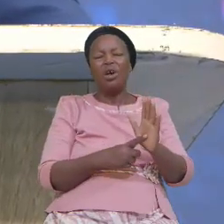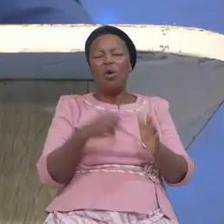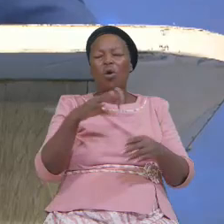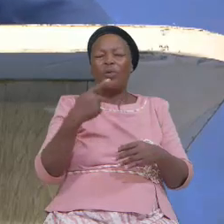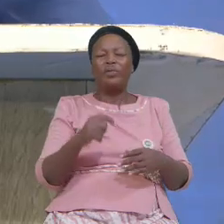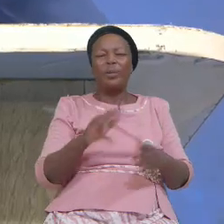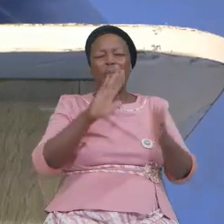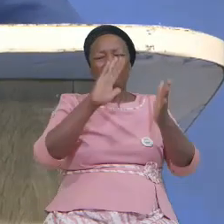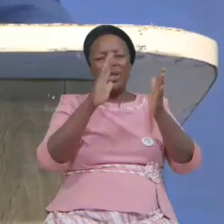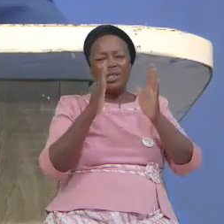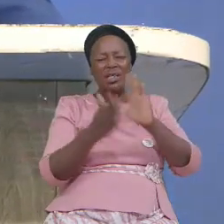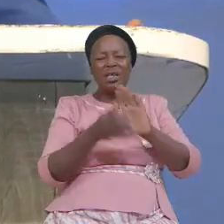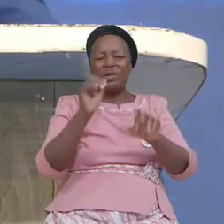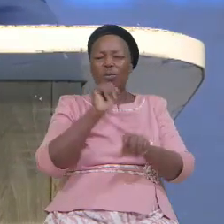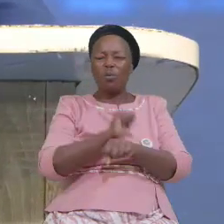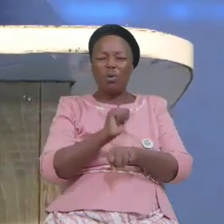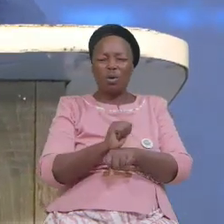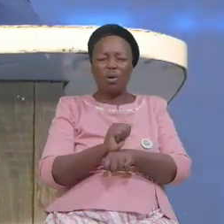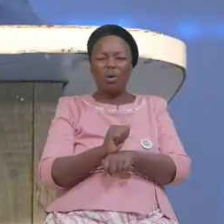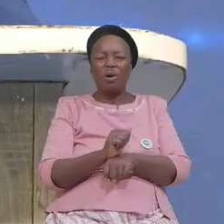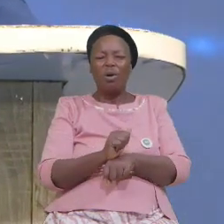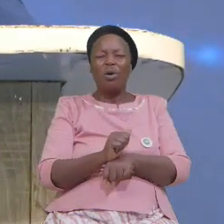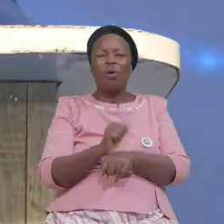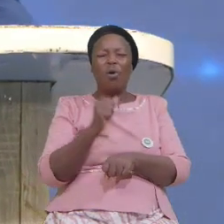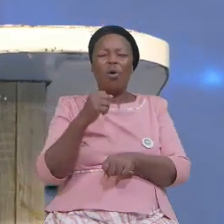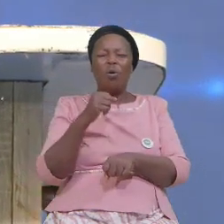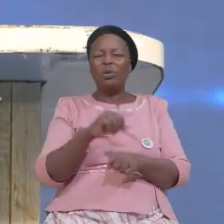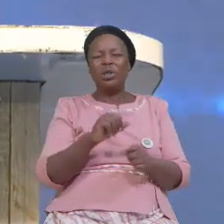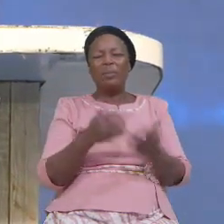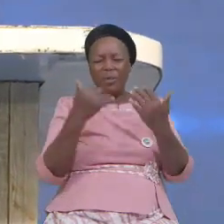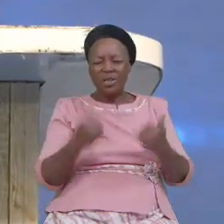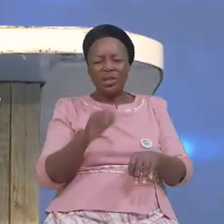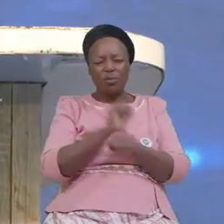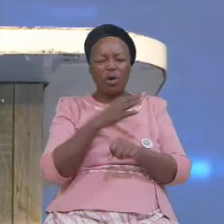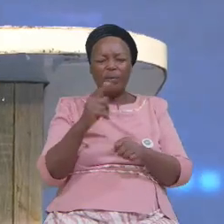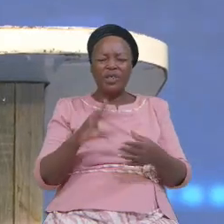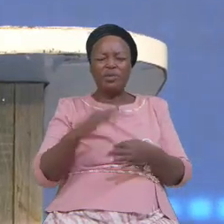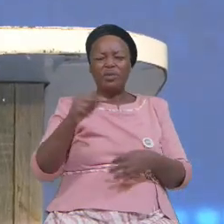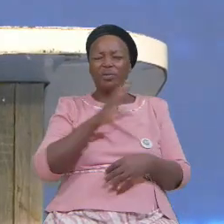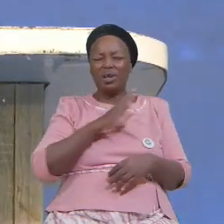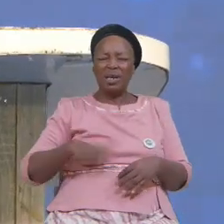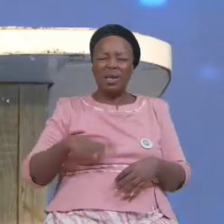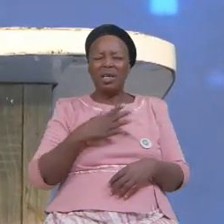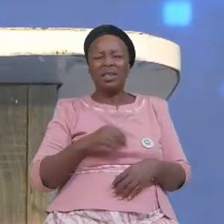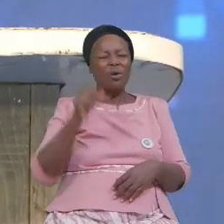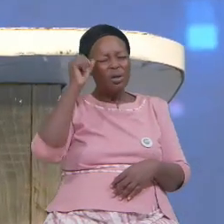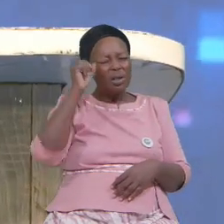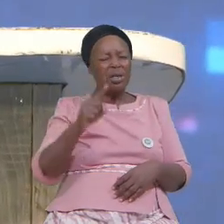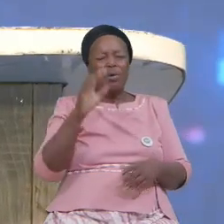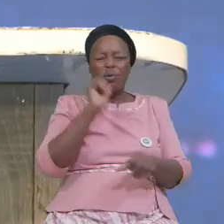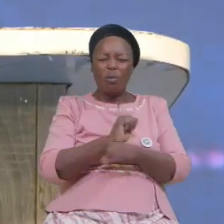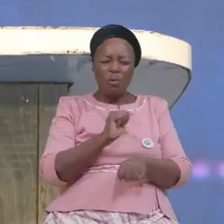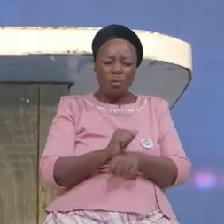present work of the Spirit of Christ, the perceived works of